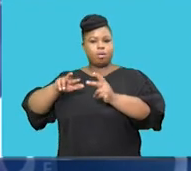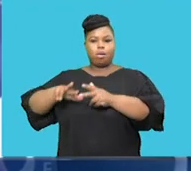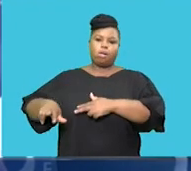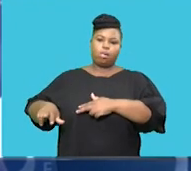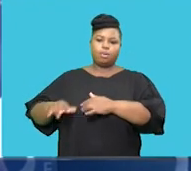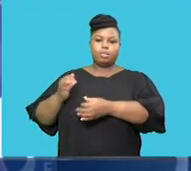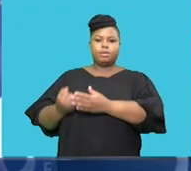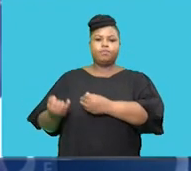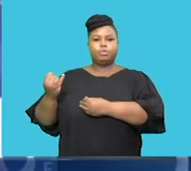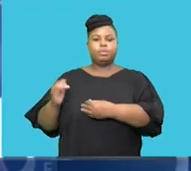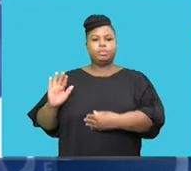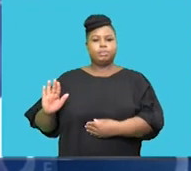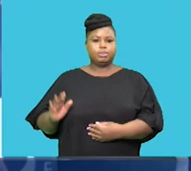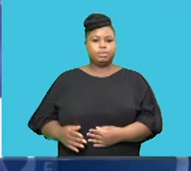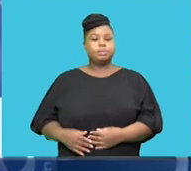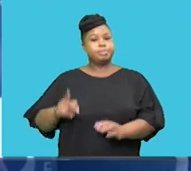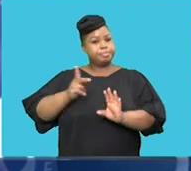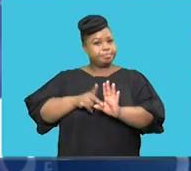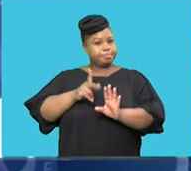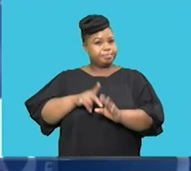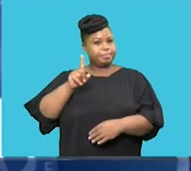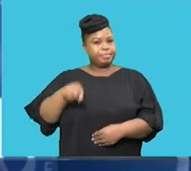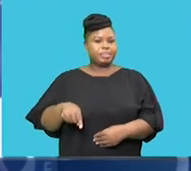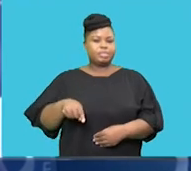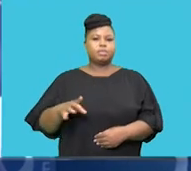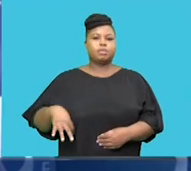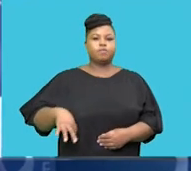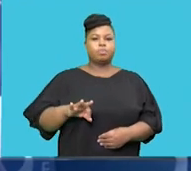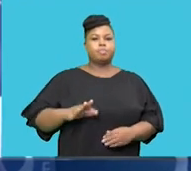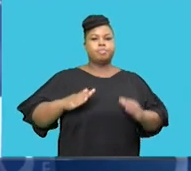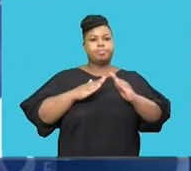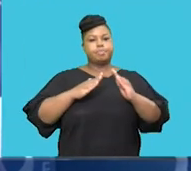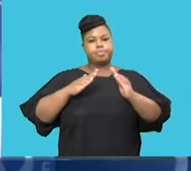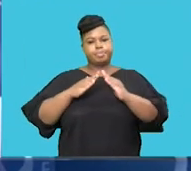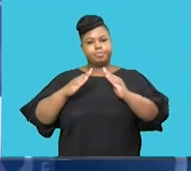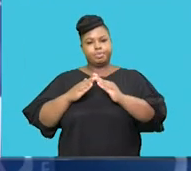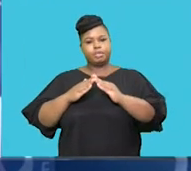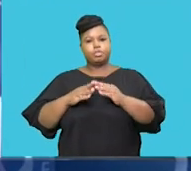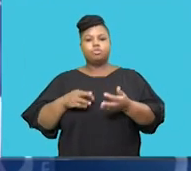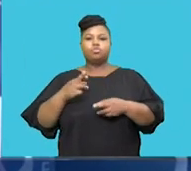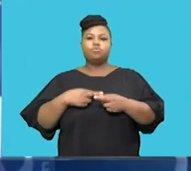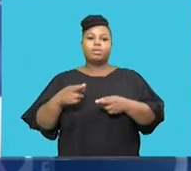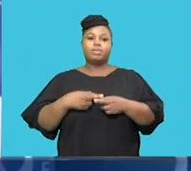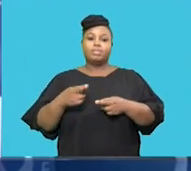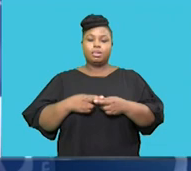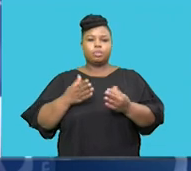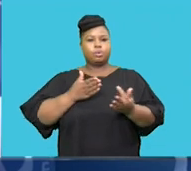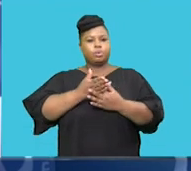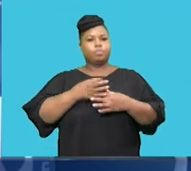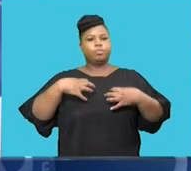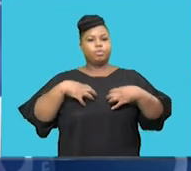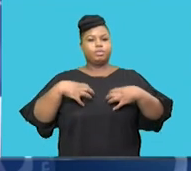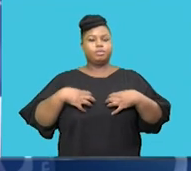disadvantaged individuals to participate in the affordable housing rental market through ownership